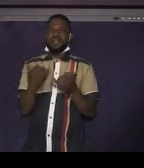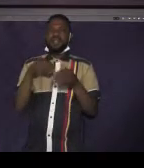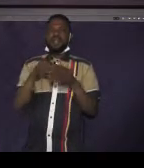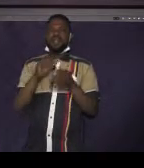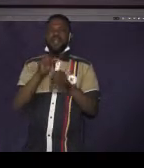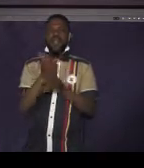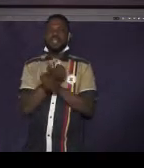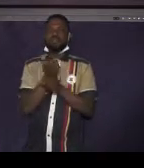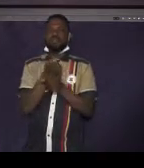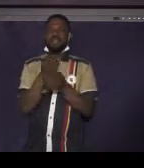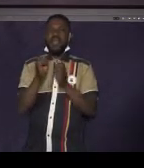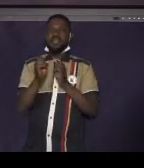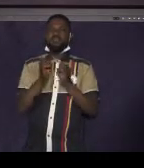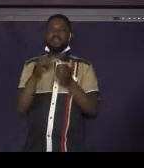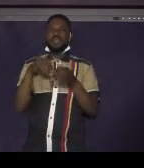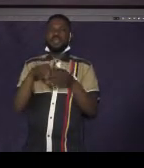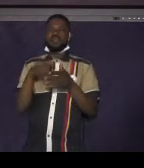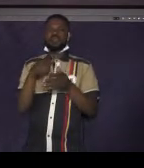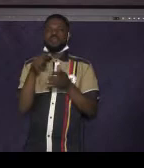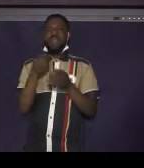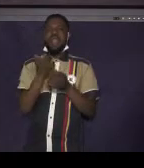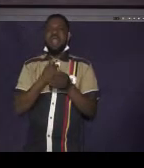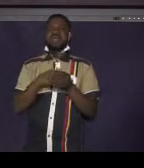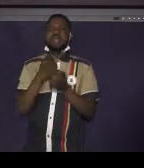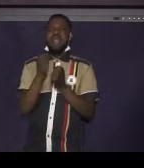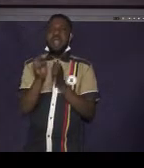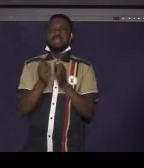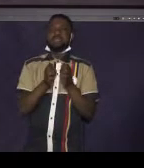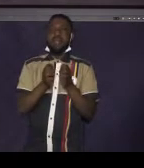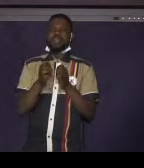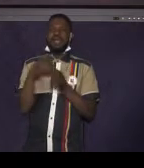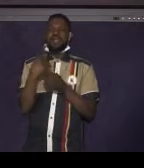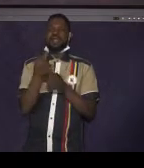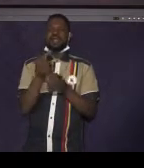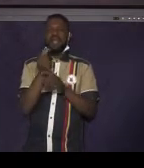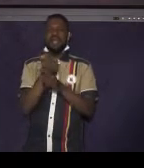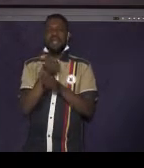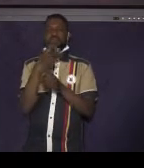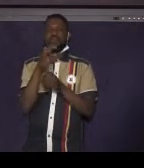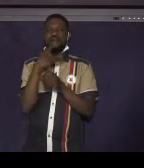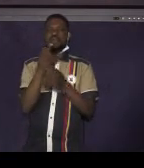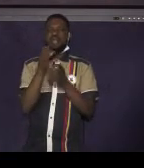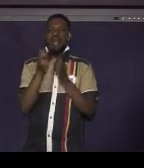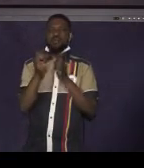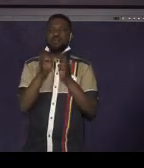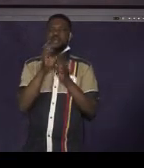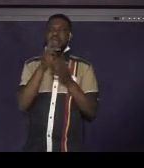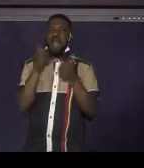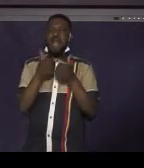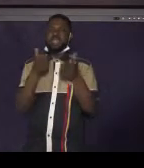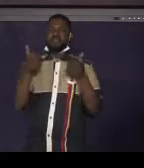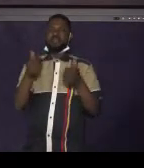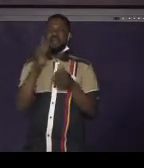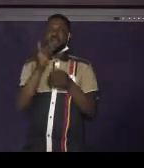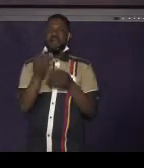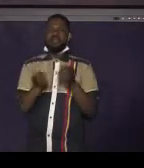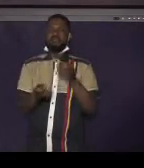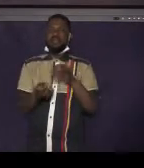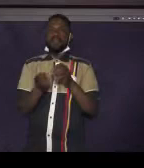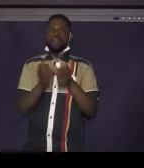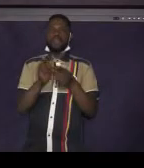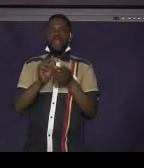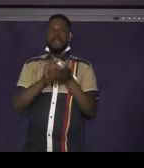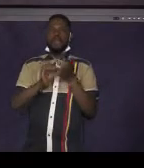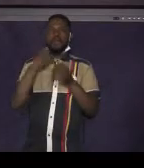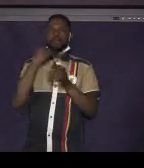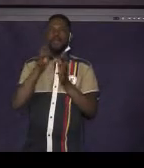an algebraic expression, or indeed in any expression, the terms of the expression are separated by plus and minus. So